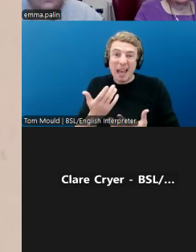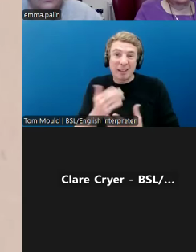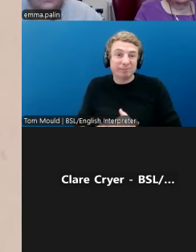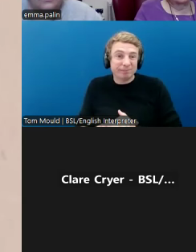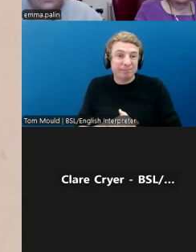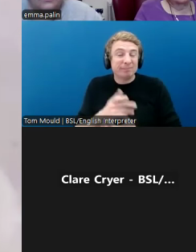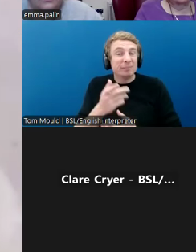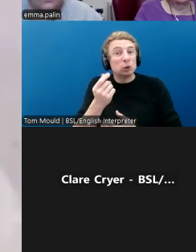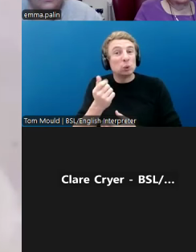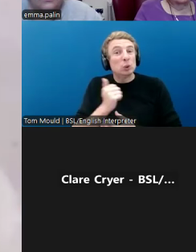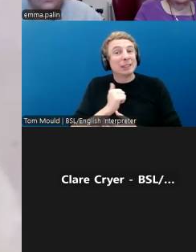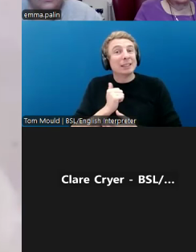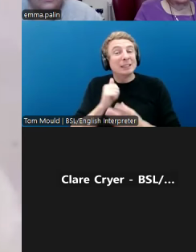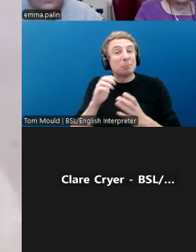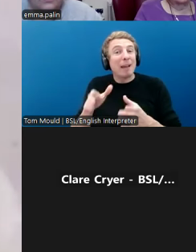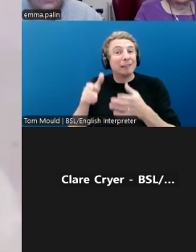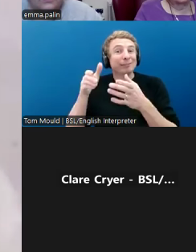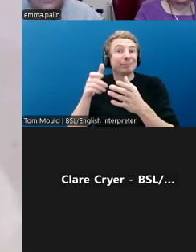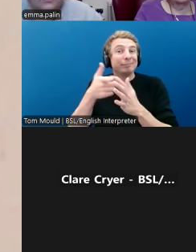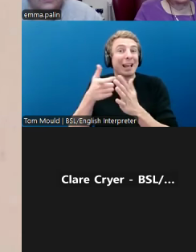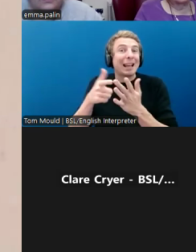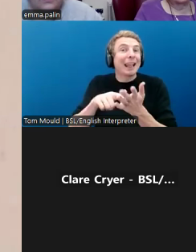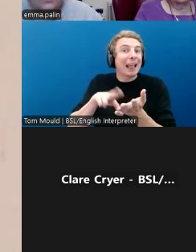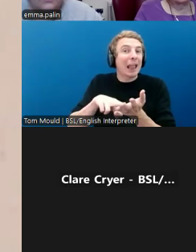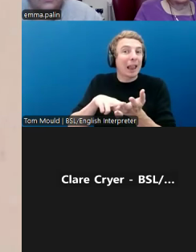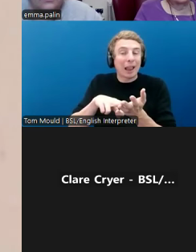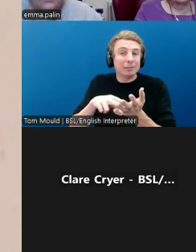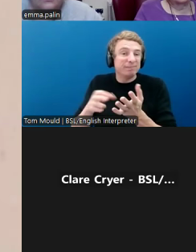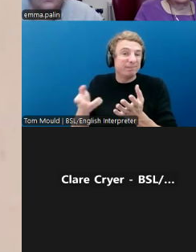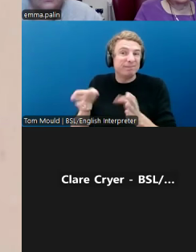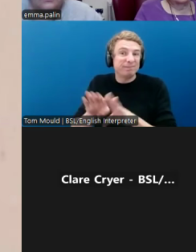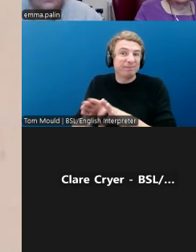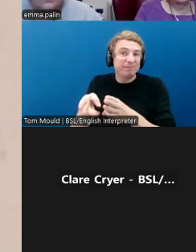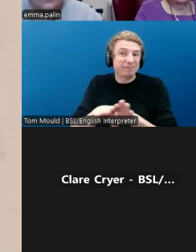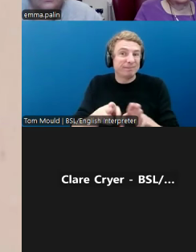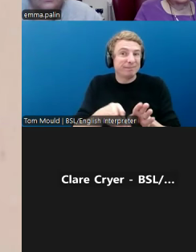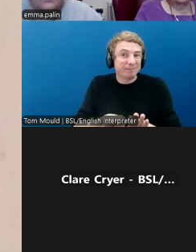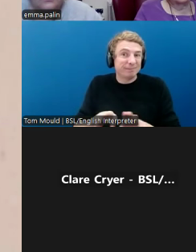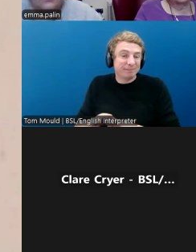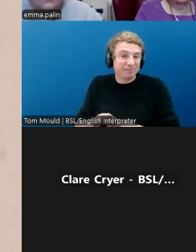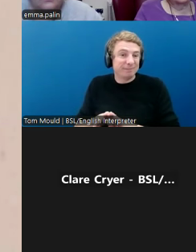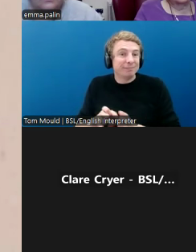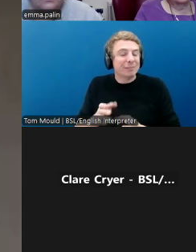left. And so it's nice to show what's left in the book.